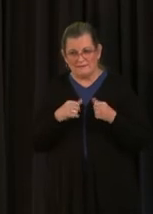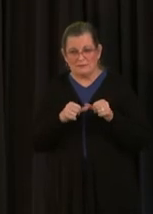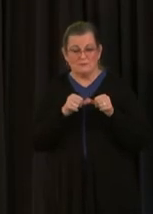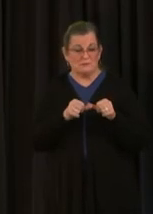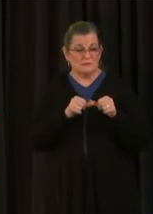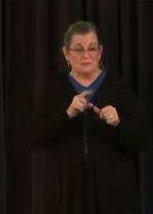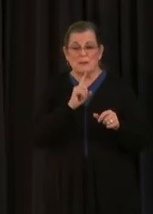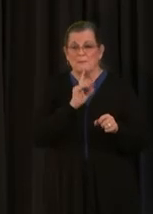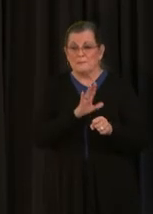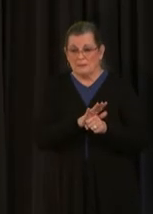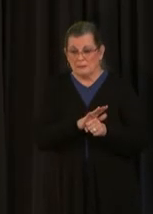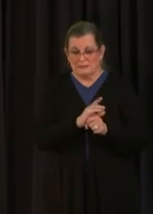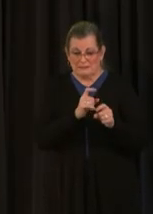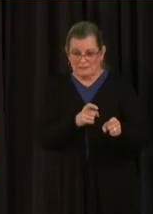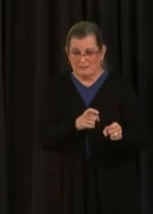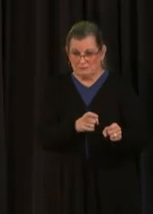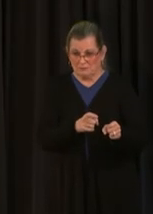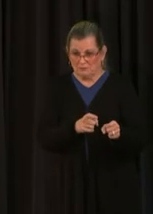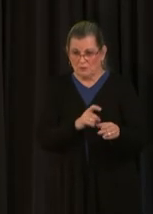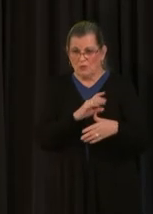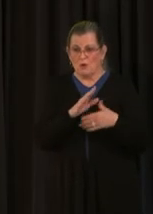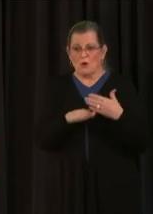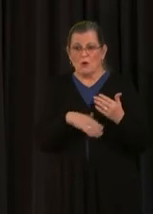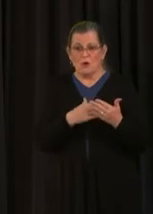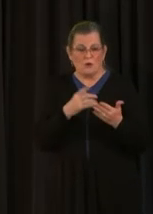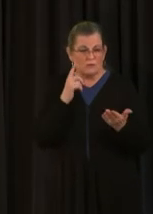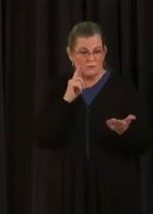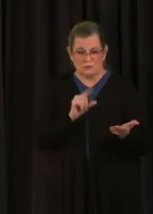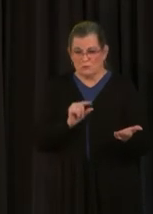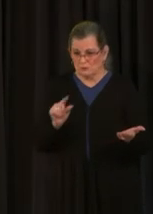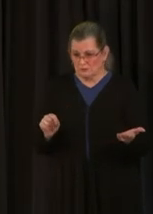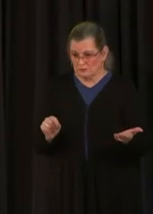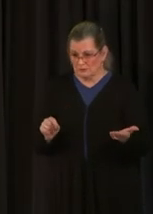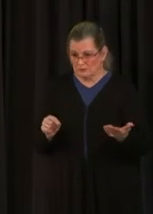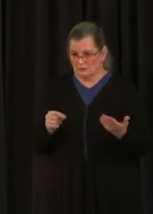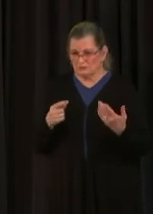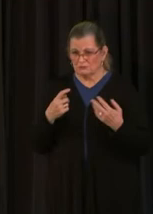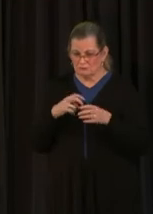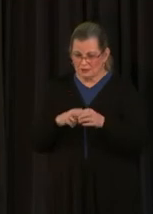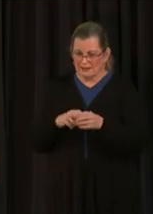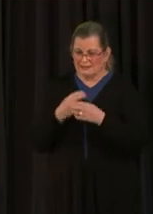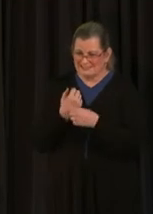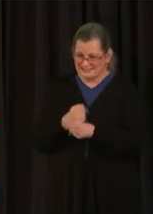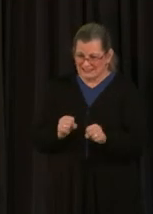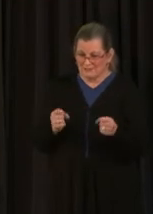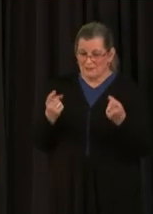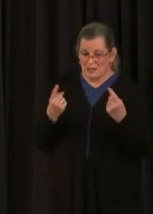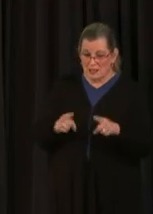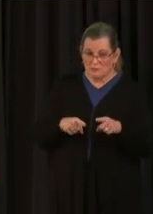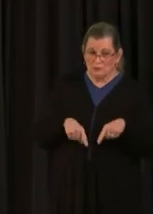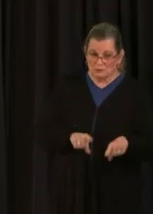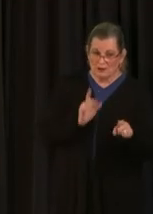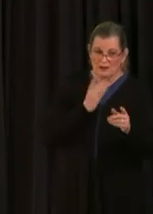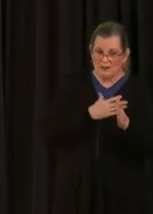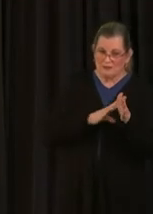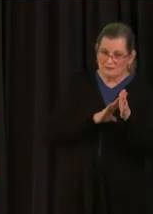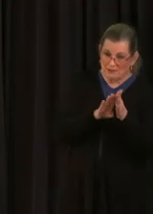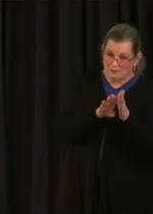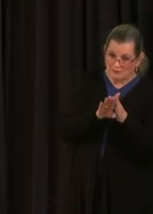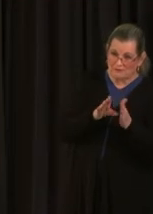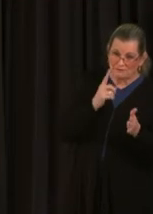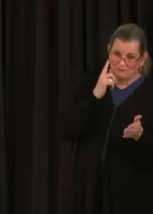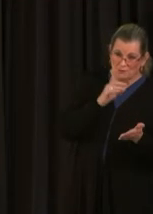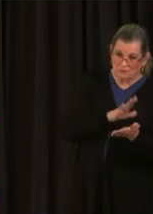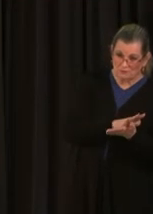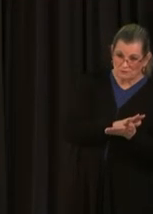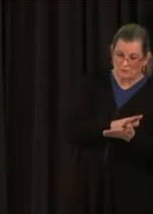have identified in 3 of our Safe Passage priority areas safe spots or organizations and businesses